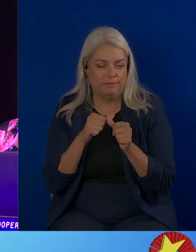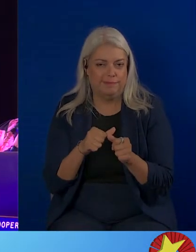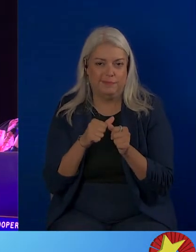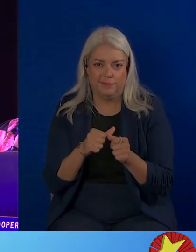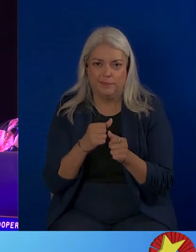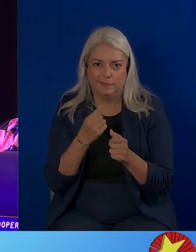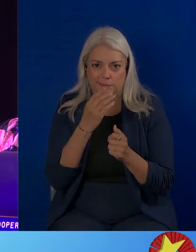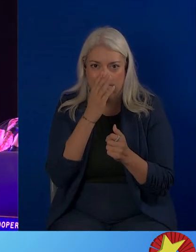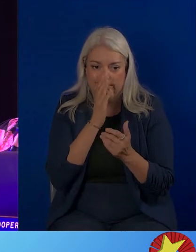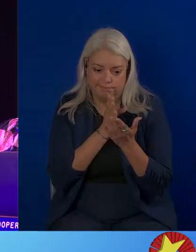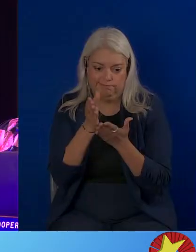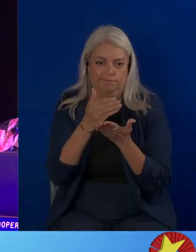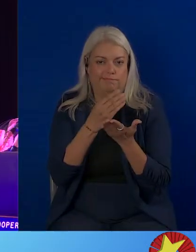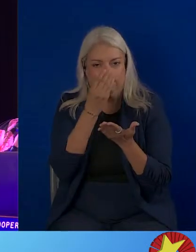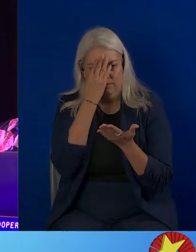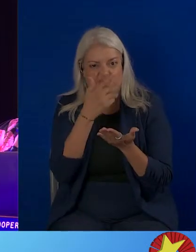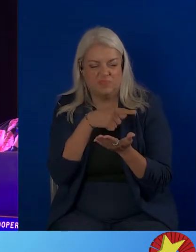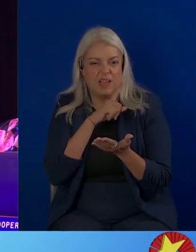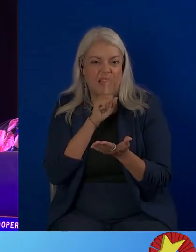have.